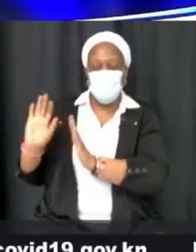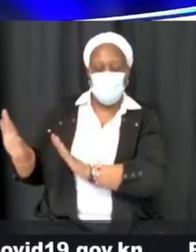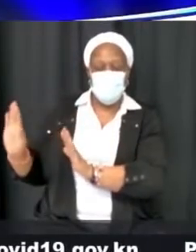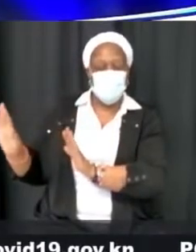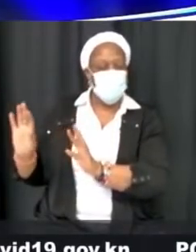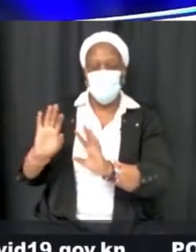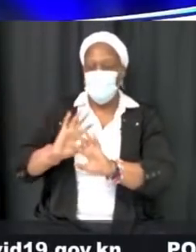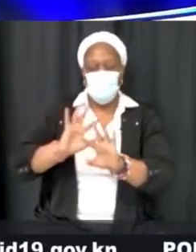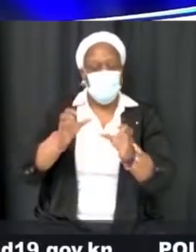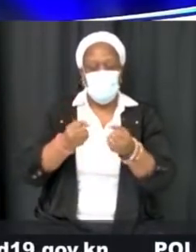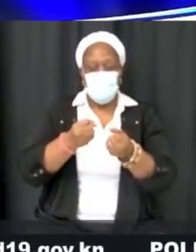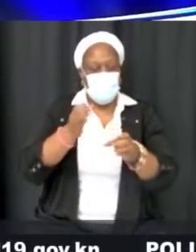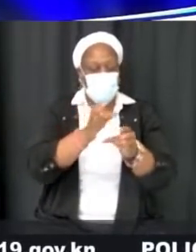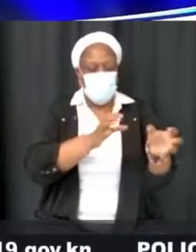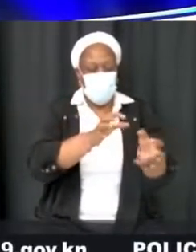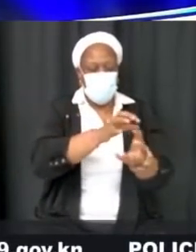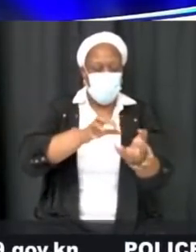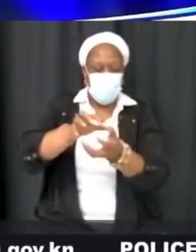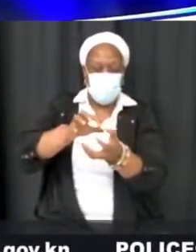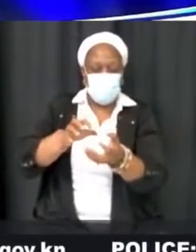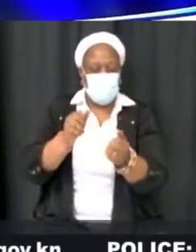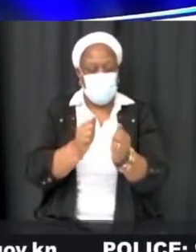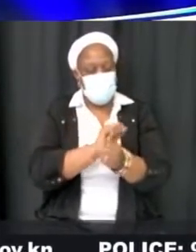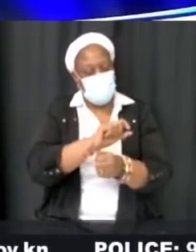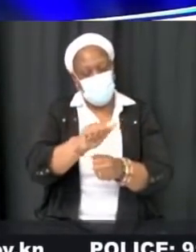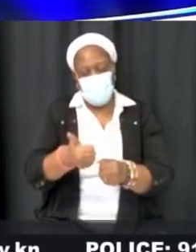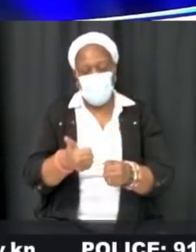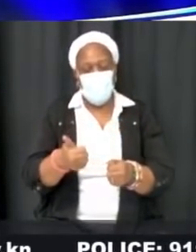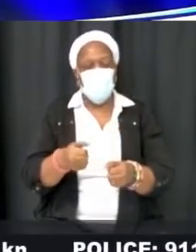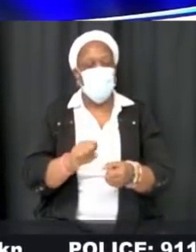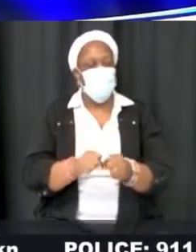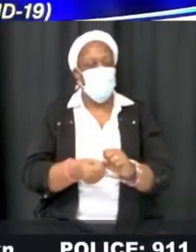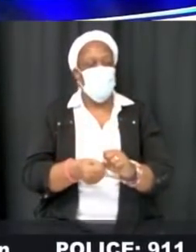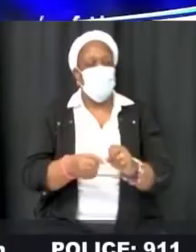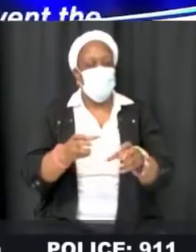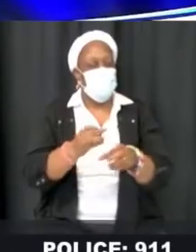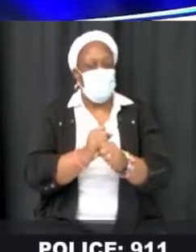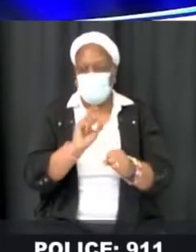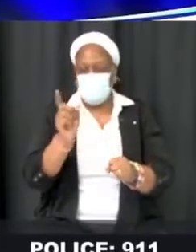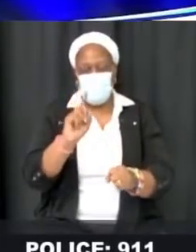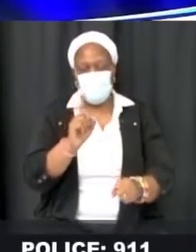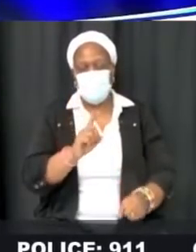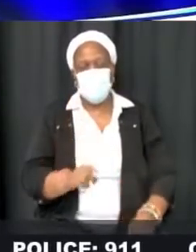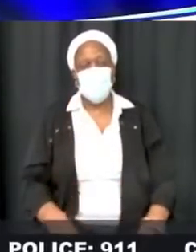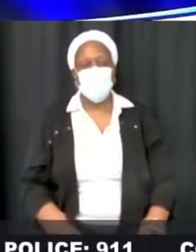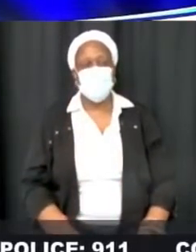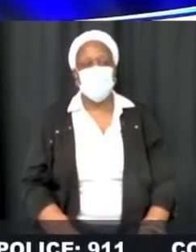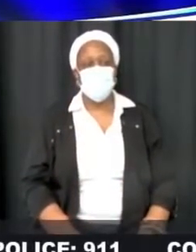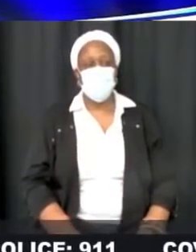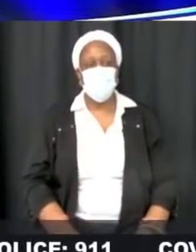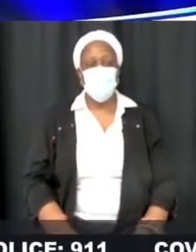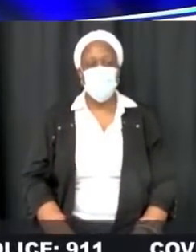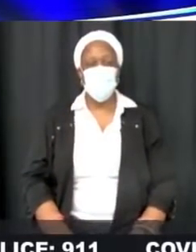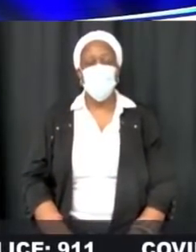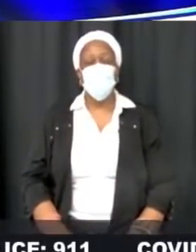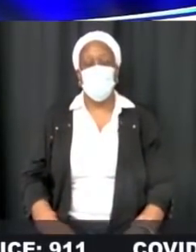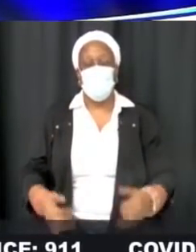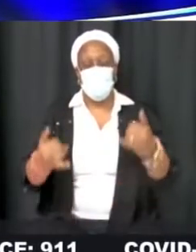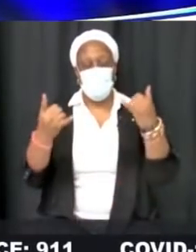prisoners at Her Majesty's Prison. The staff, as we've learned, there are